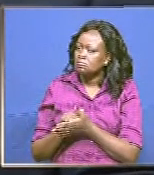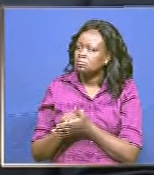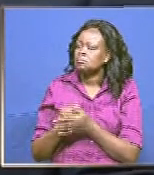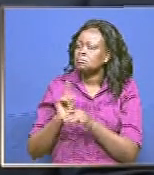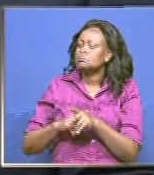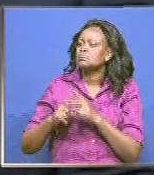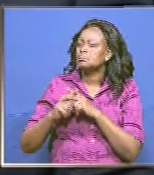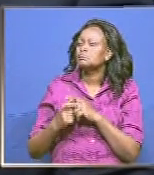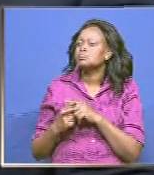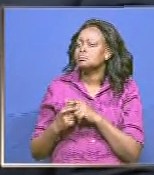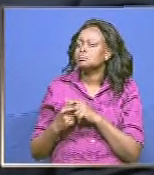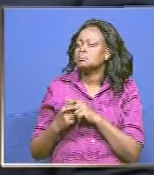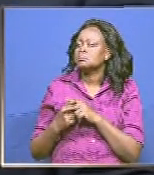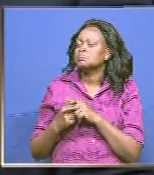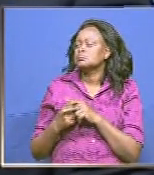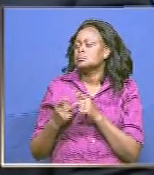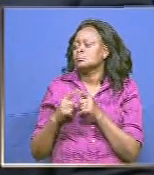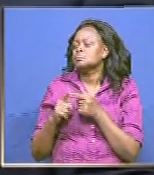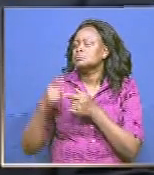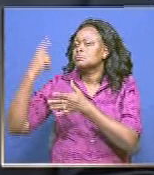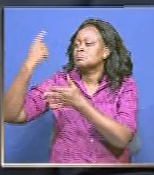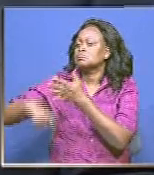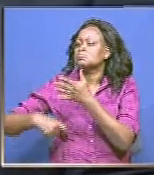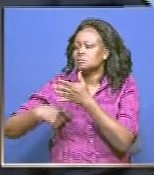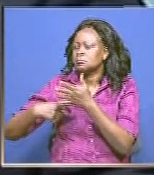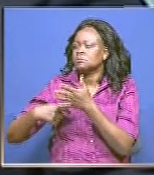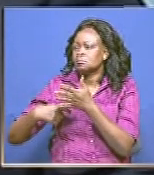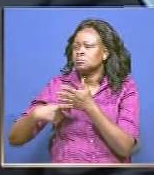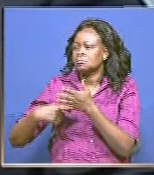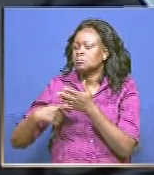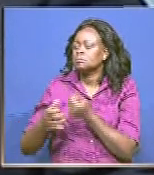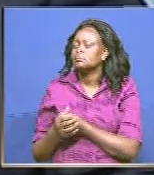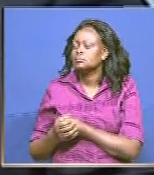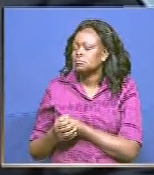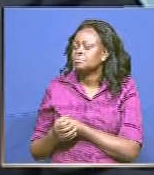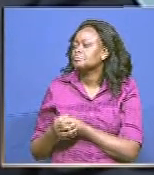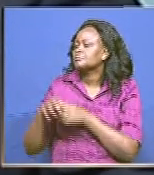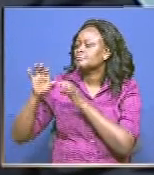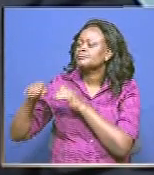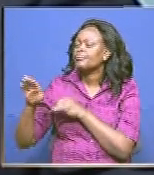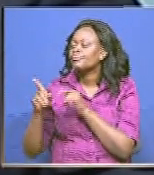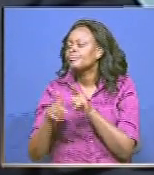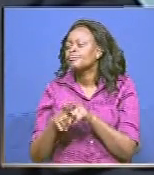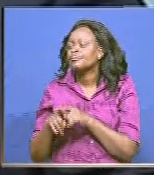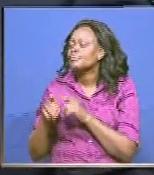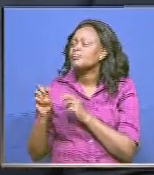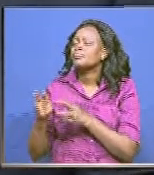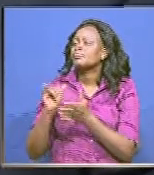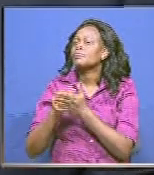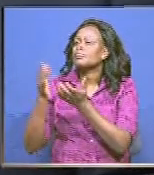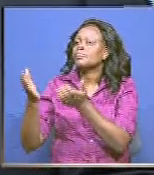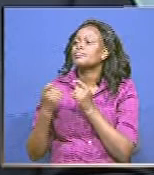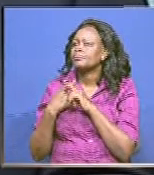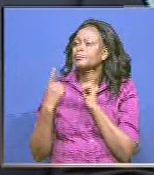Tana would be able to be taxing the sector of agriculture in the manner that is required. Yes. But